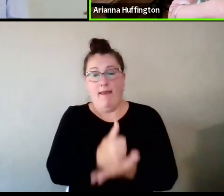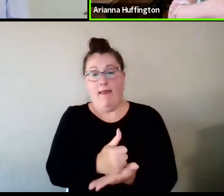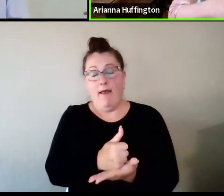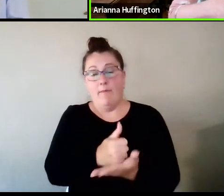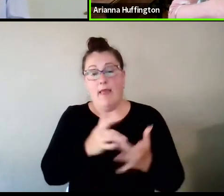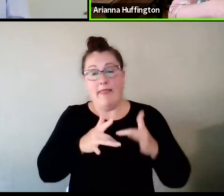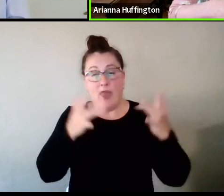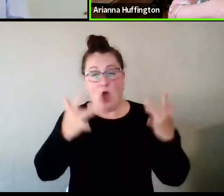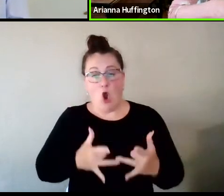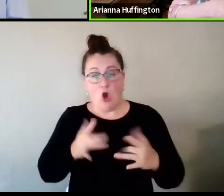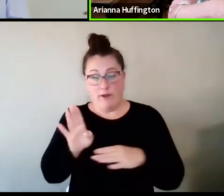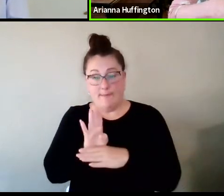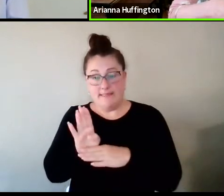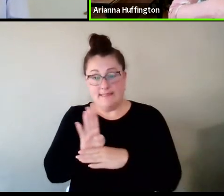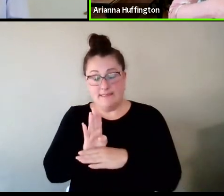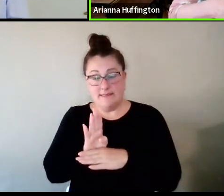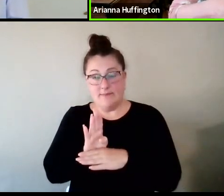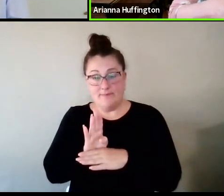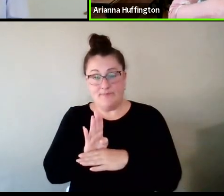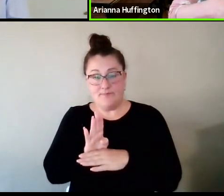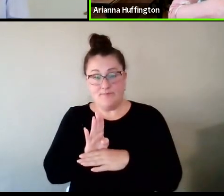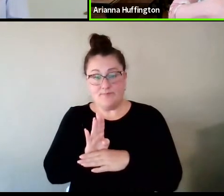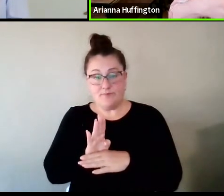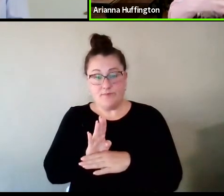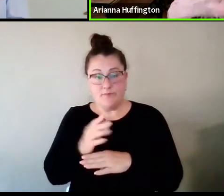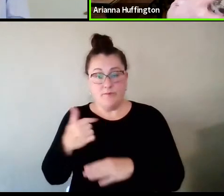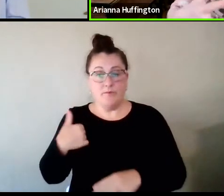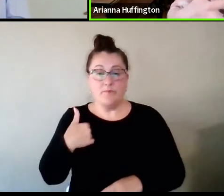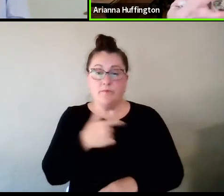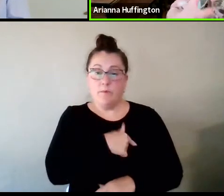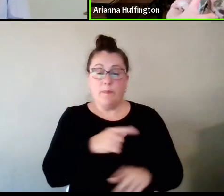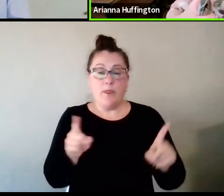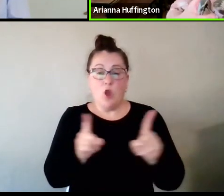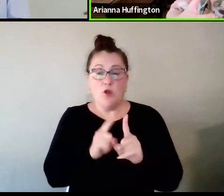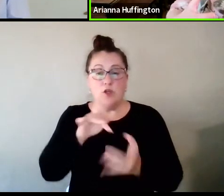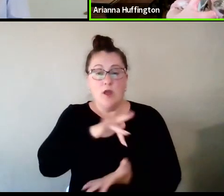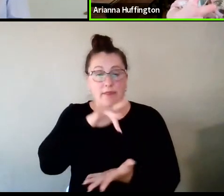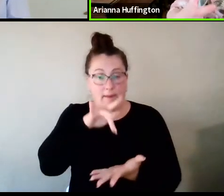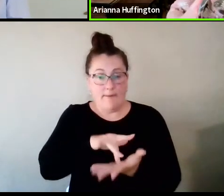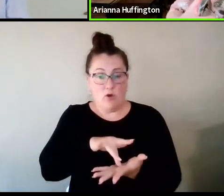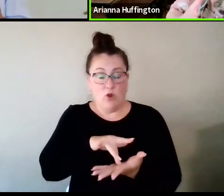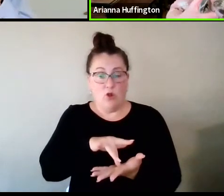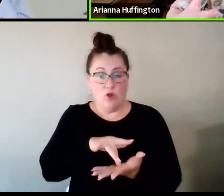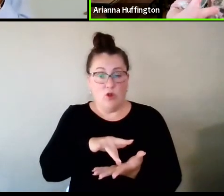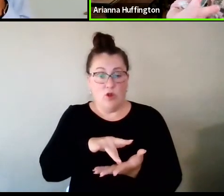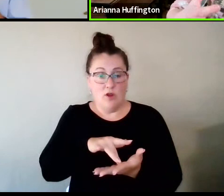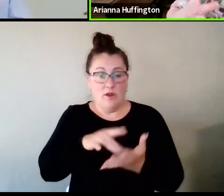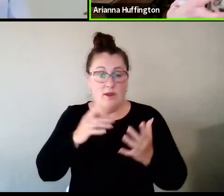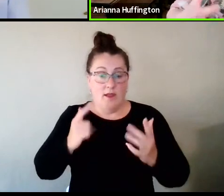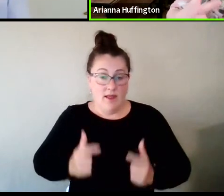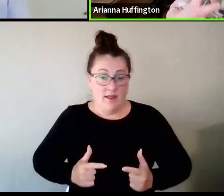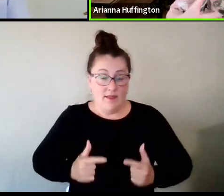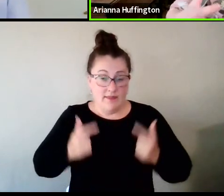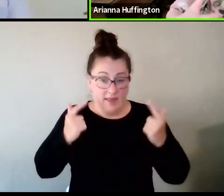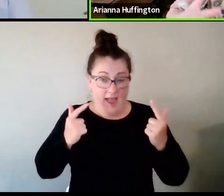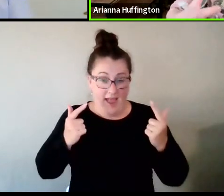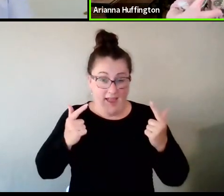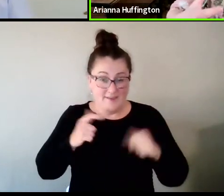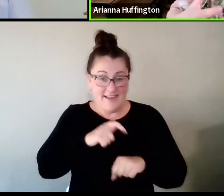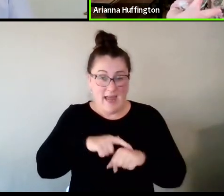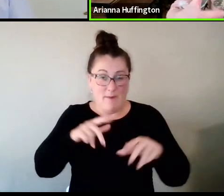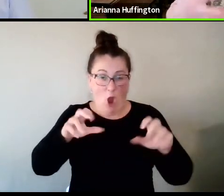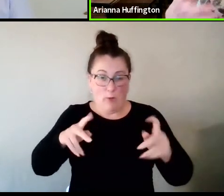business, and we are also in the middle of a once-in-a-lifetime